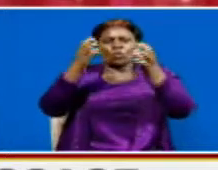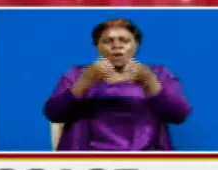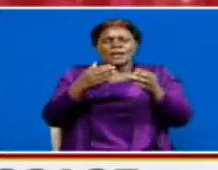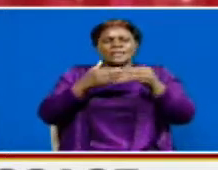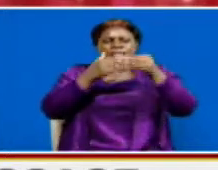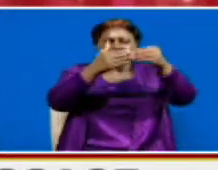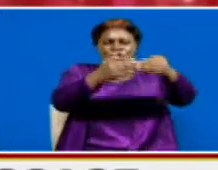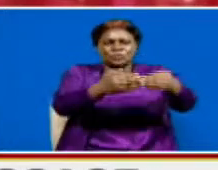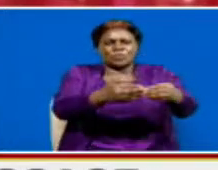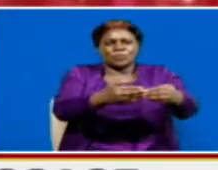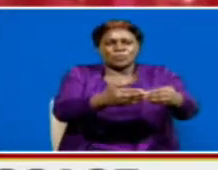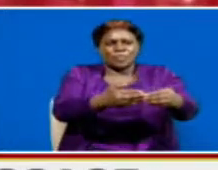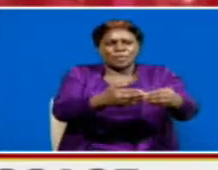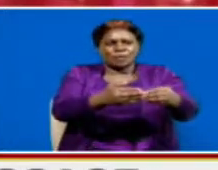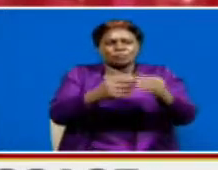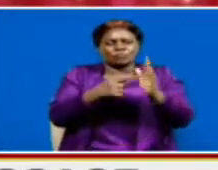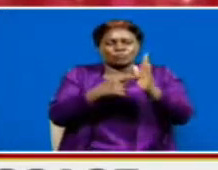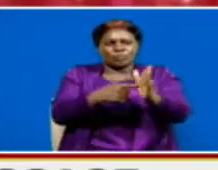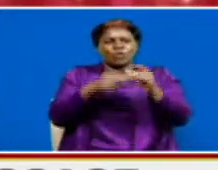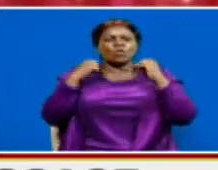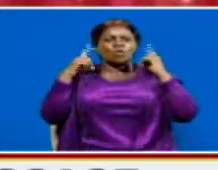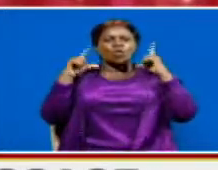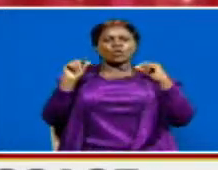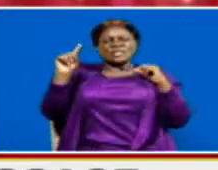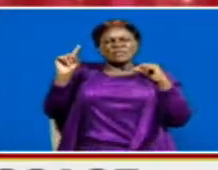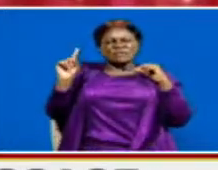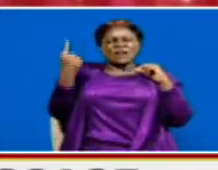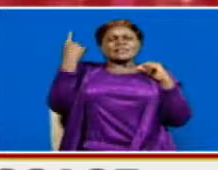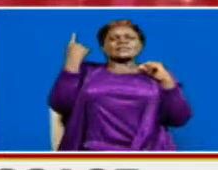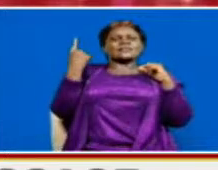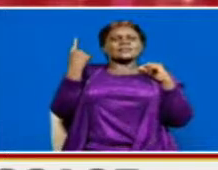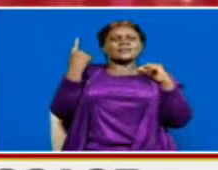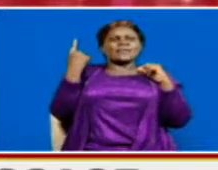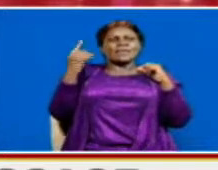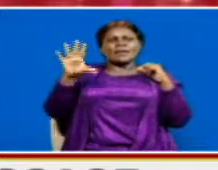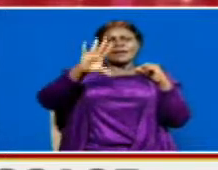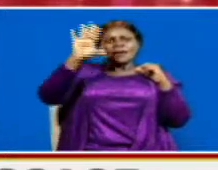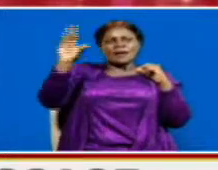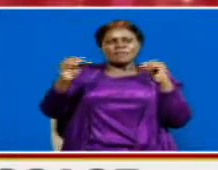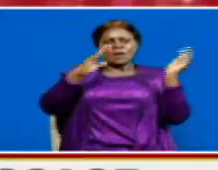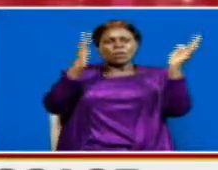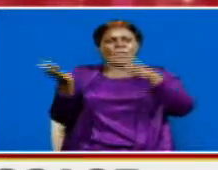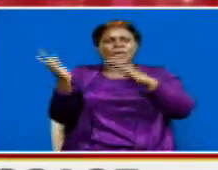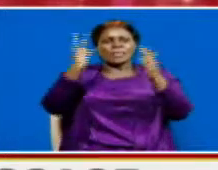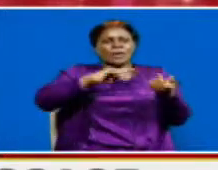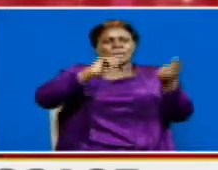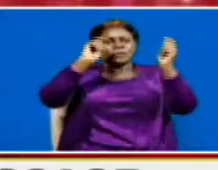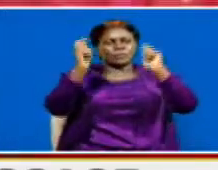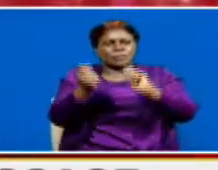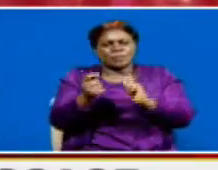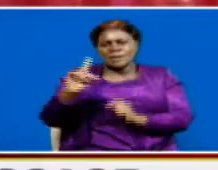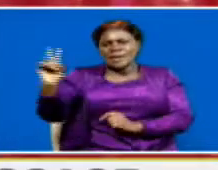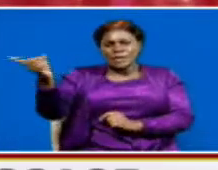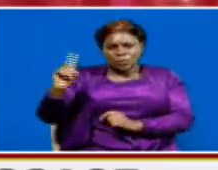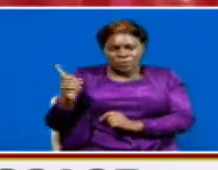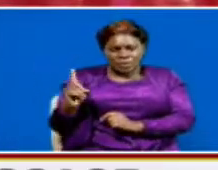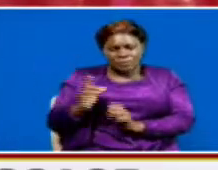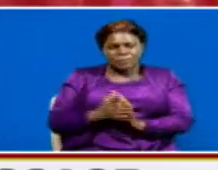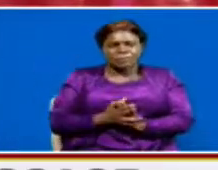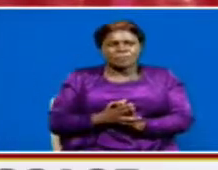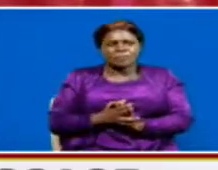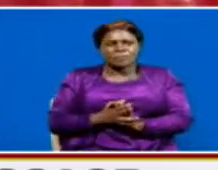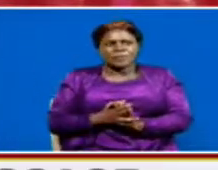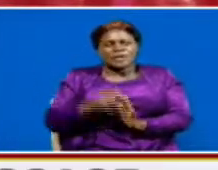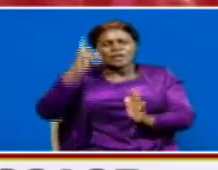leadership, highlighted by hosting the first ever Africa Climate Summit. Nairobi